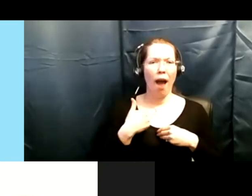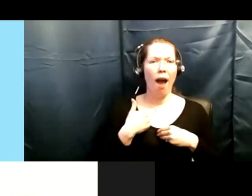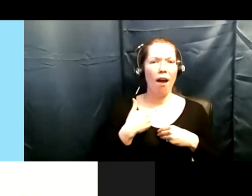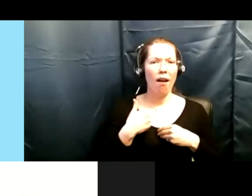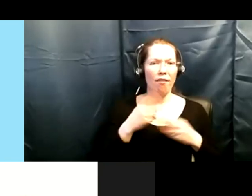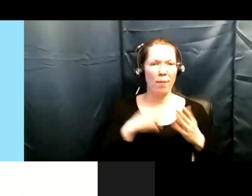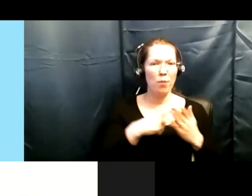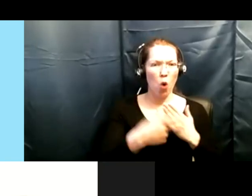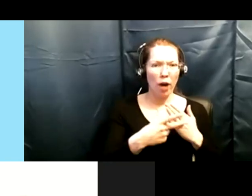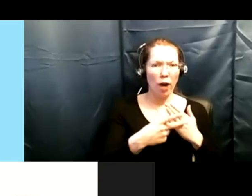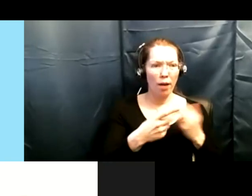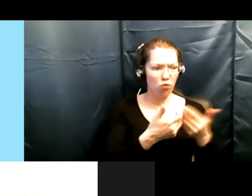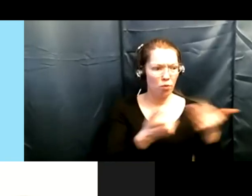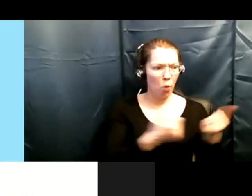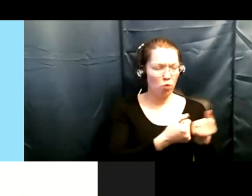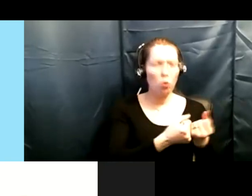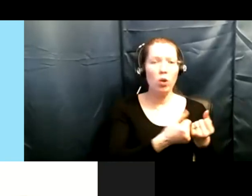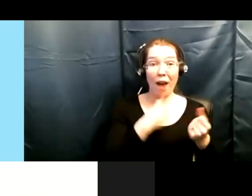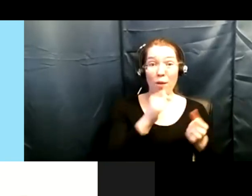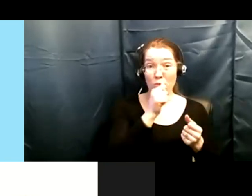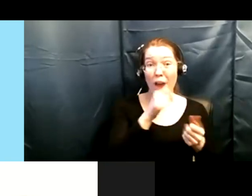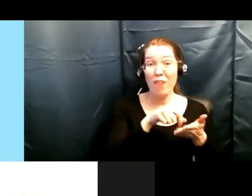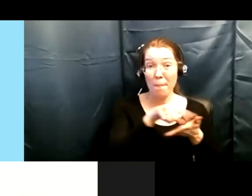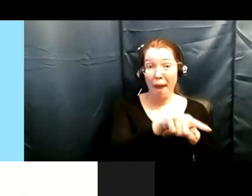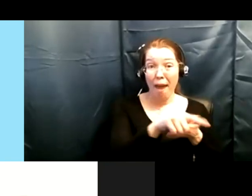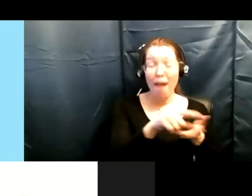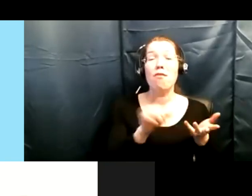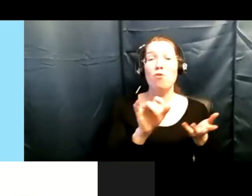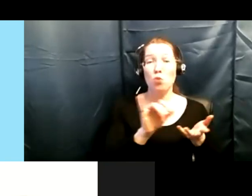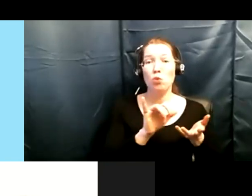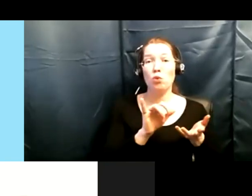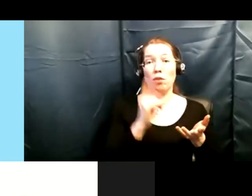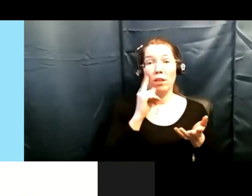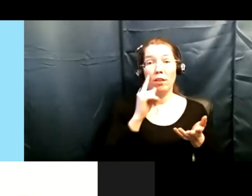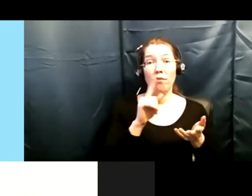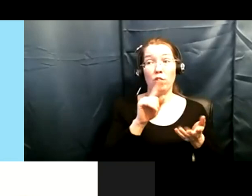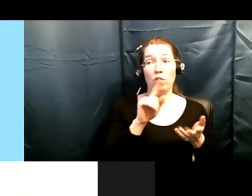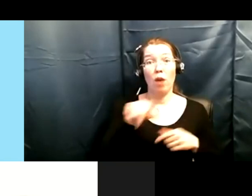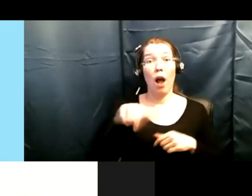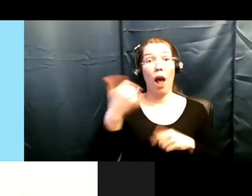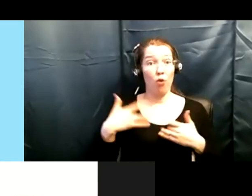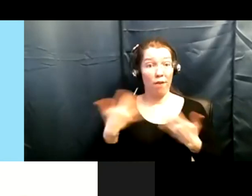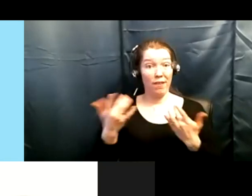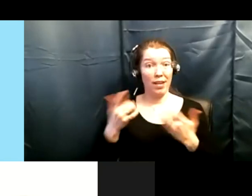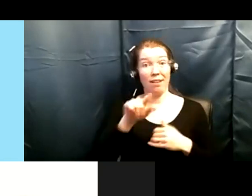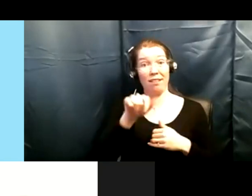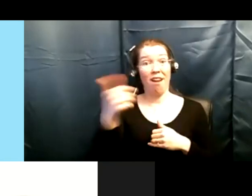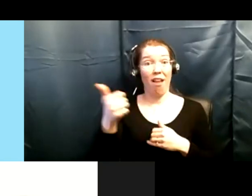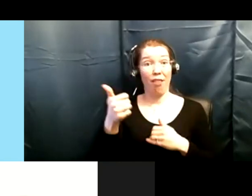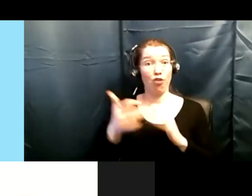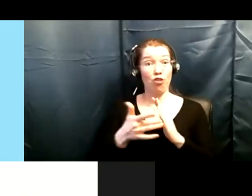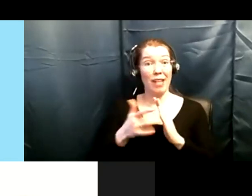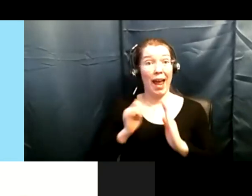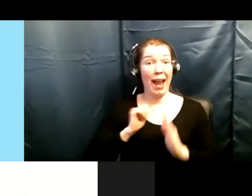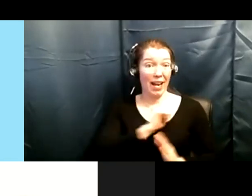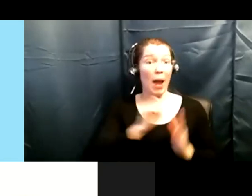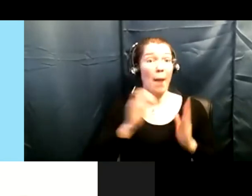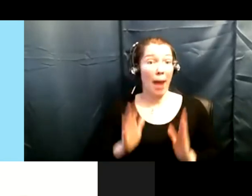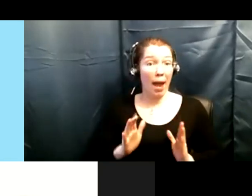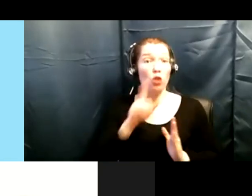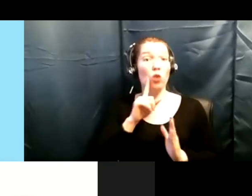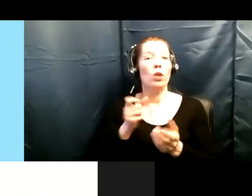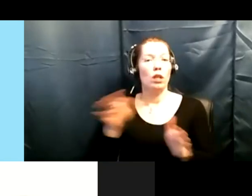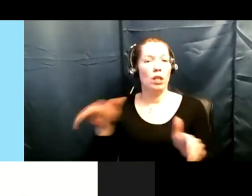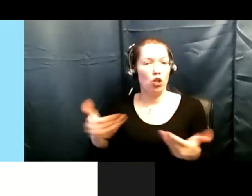out there, and if you come to the other event, other tech ambassadors will introduce some of